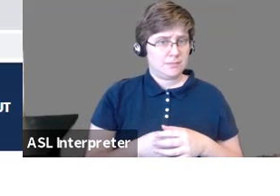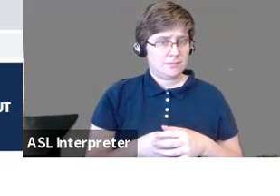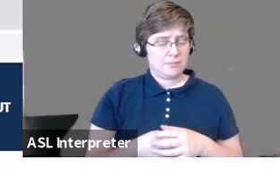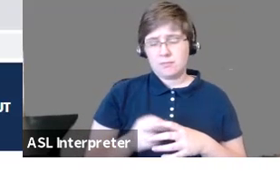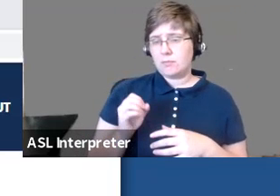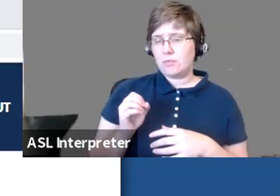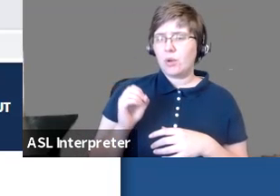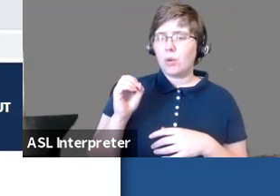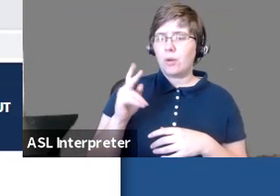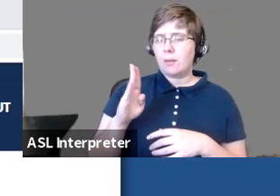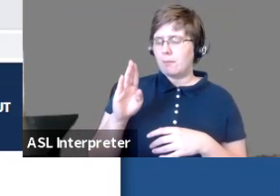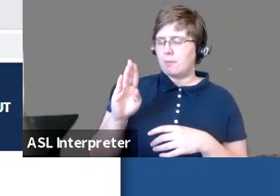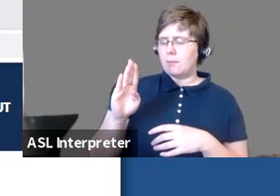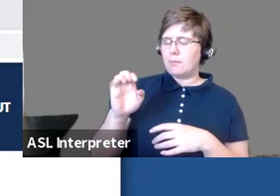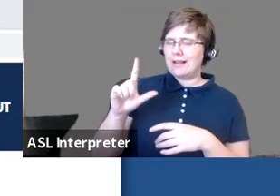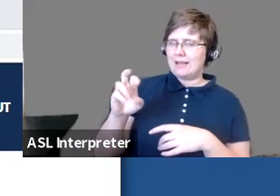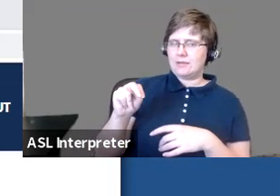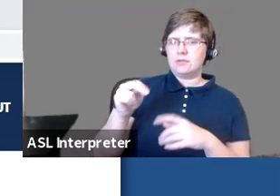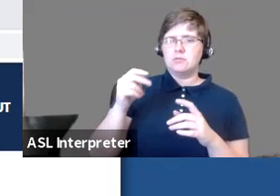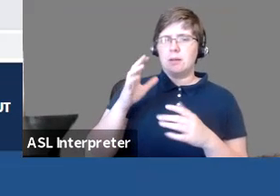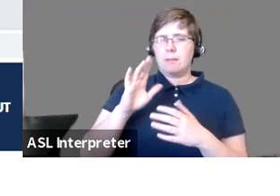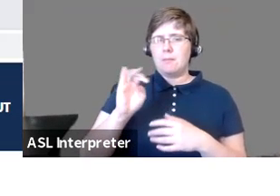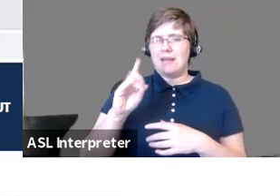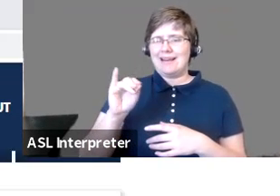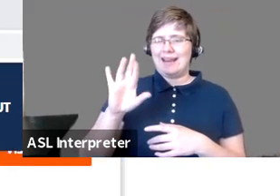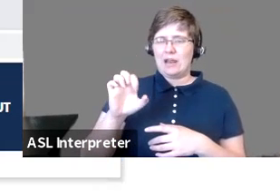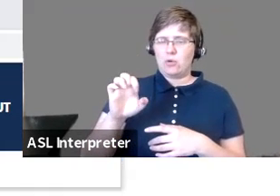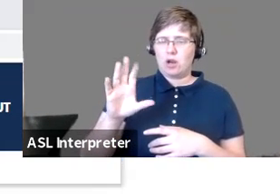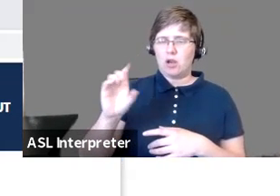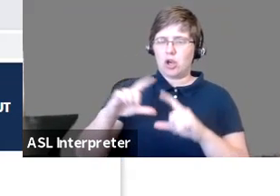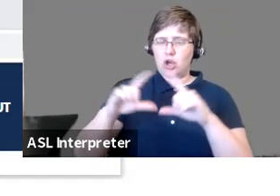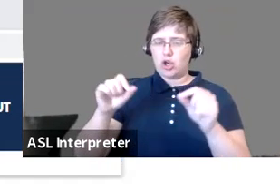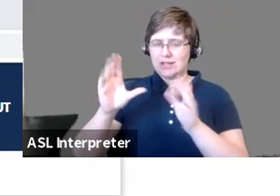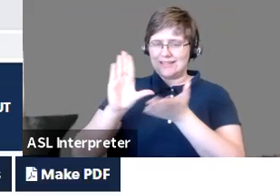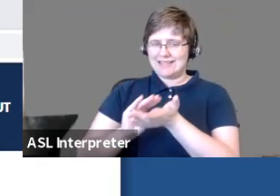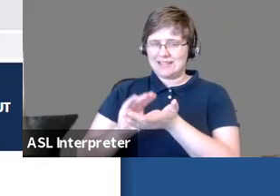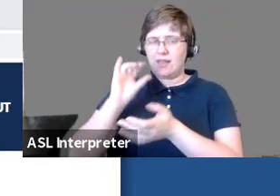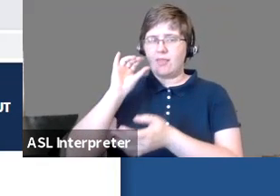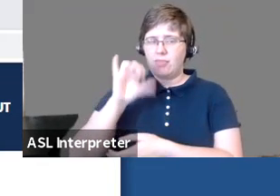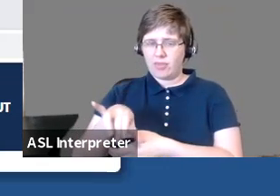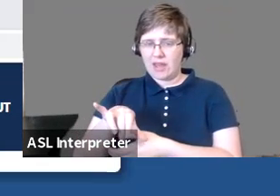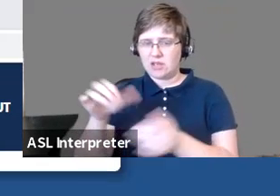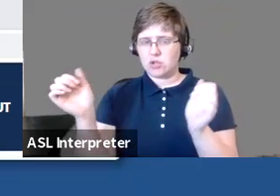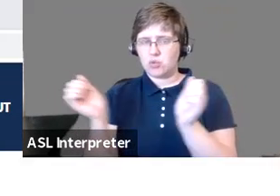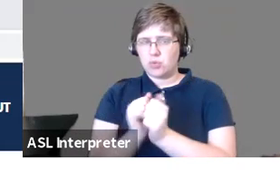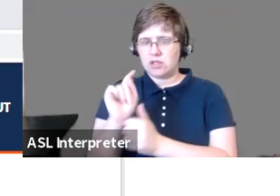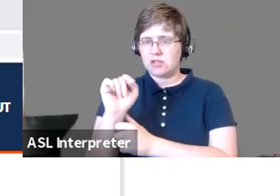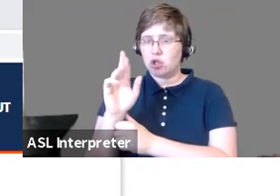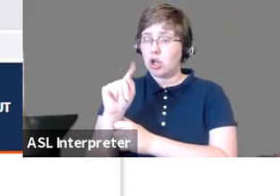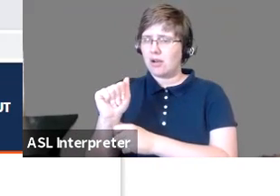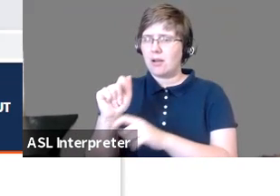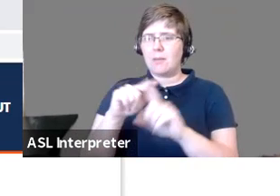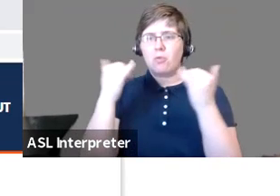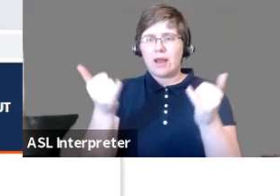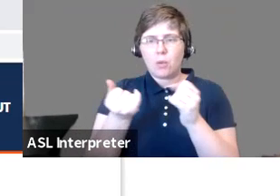Okay, so the Medicare card discount, that would depend, that would actually go with TARDA, but because of